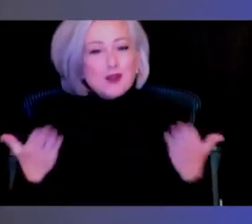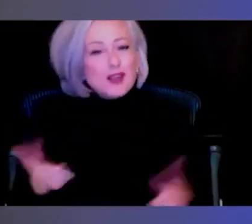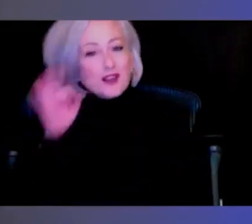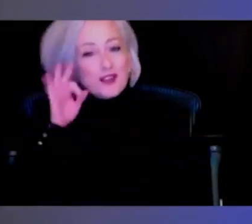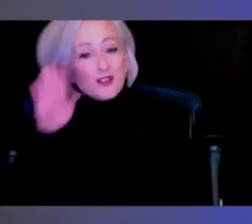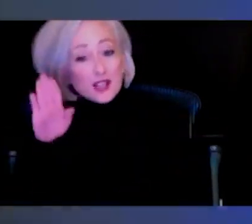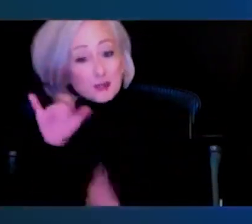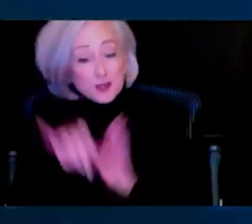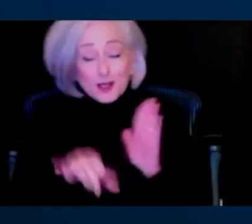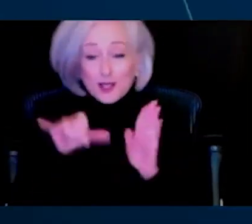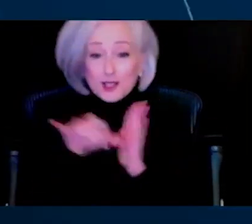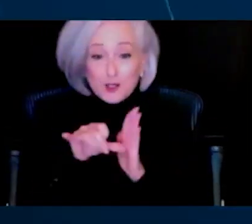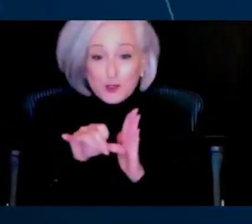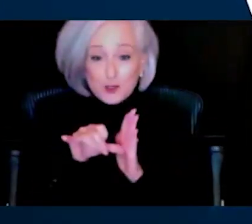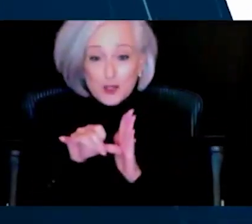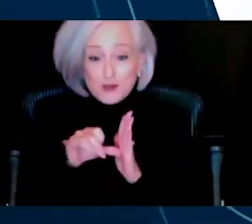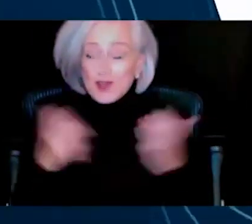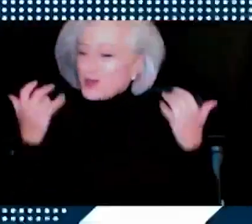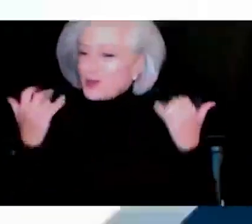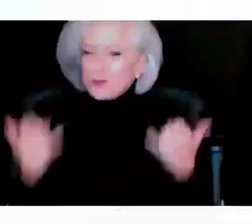morning. Coming up today.